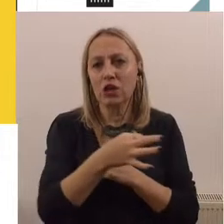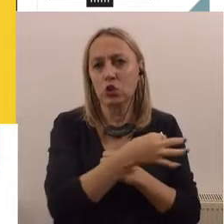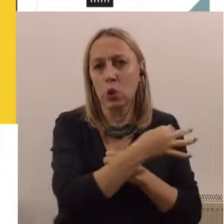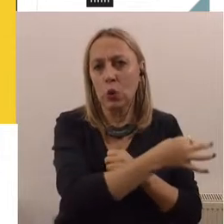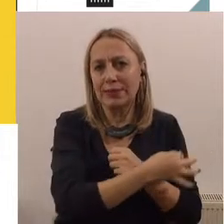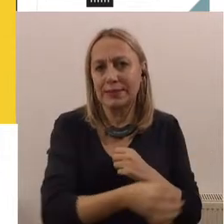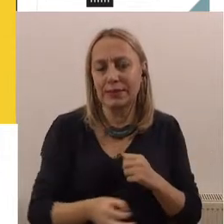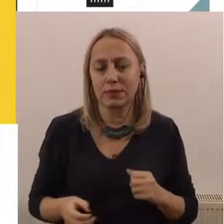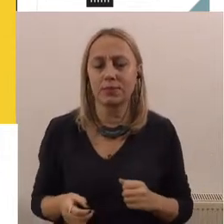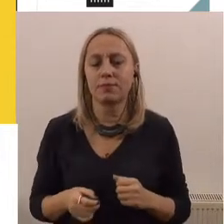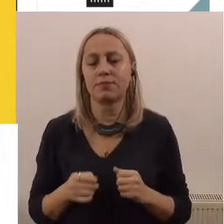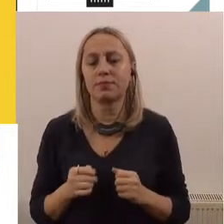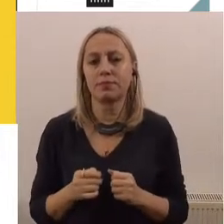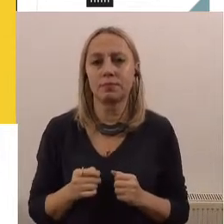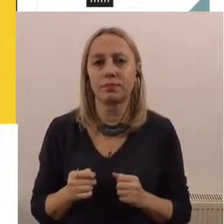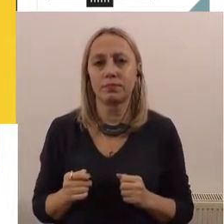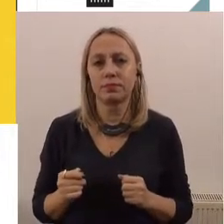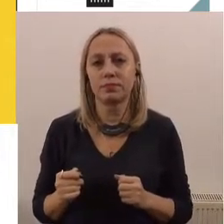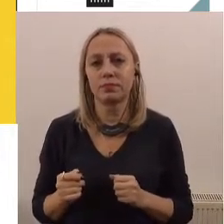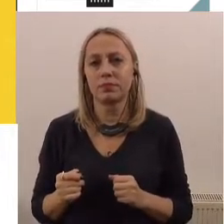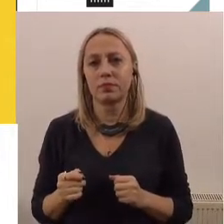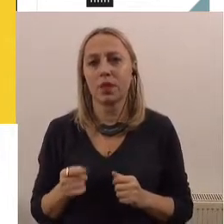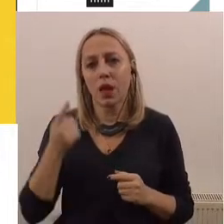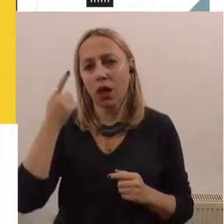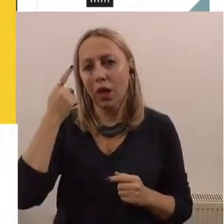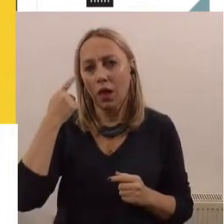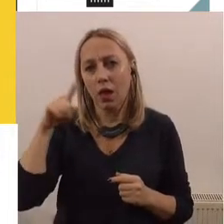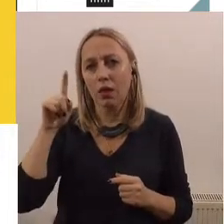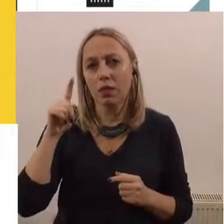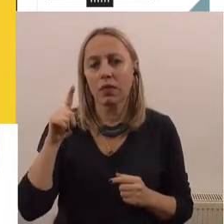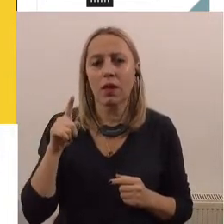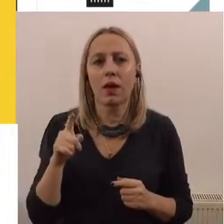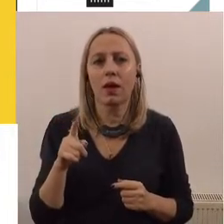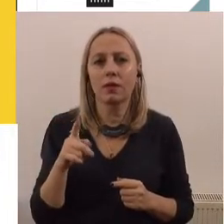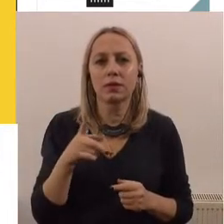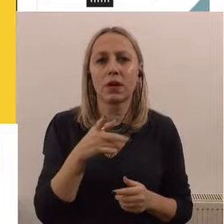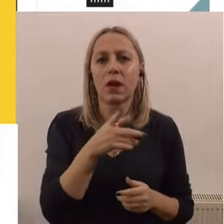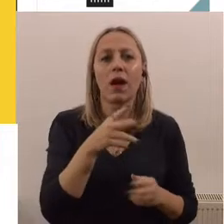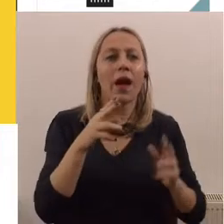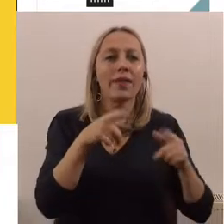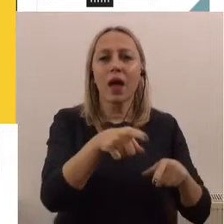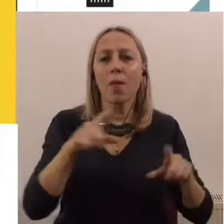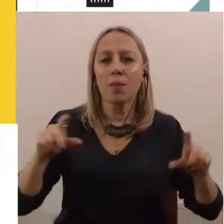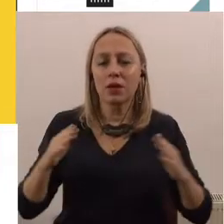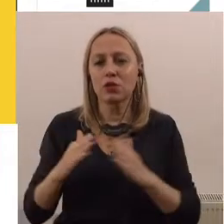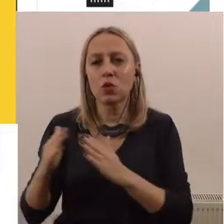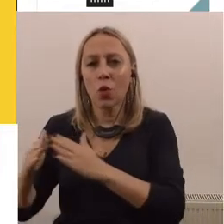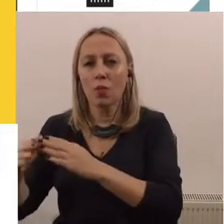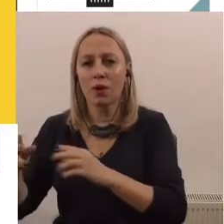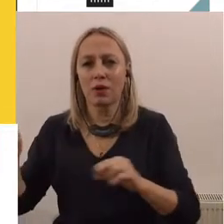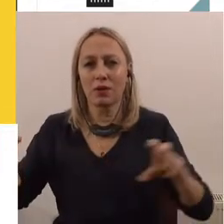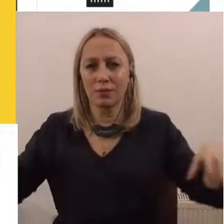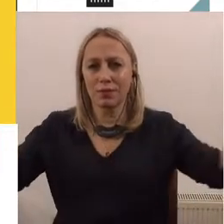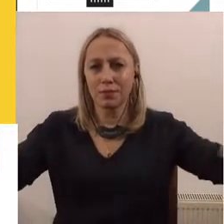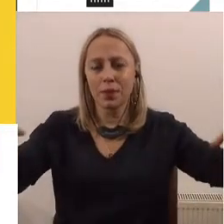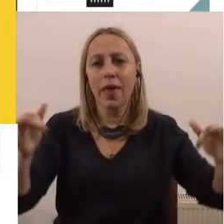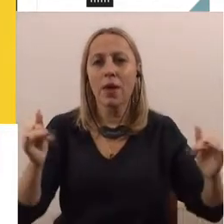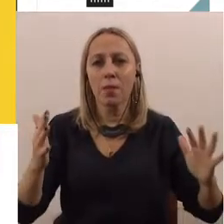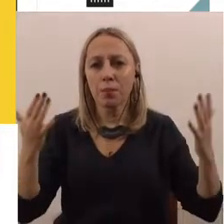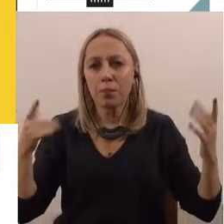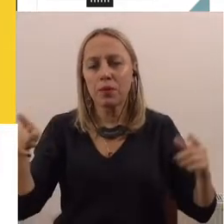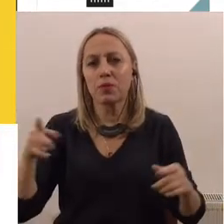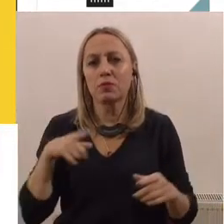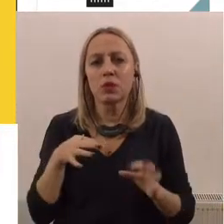institution collaborate with us, and together we try to promote our